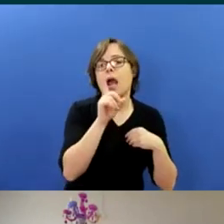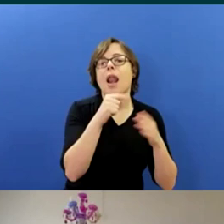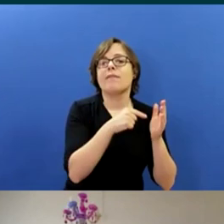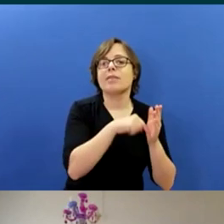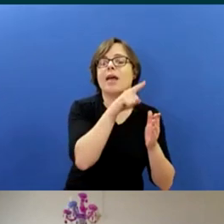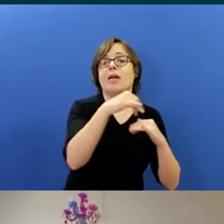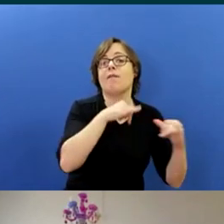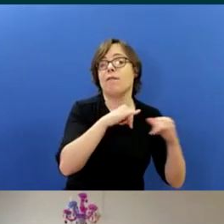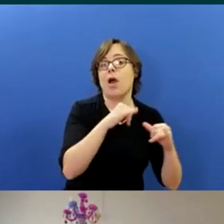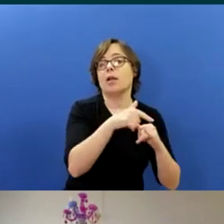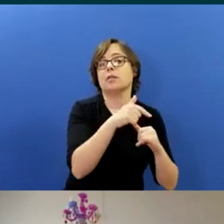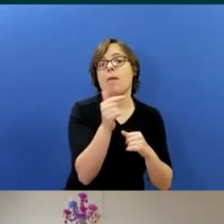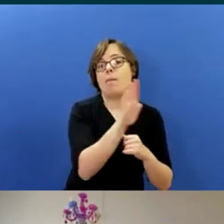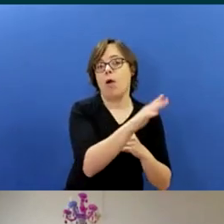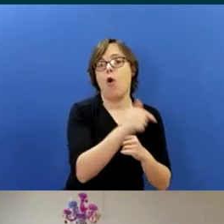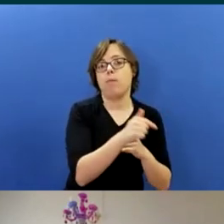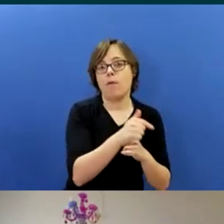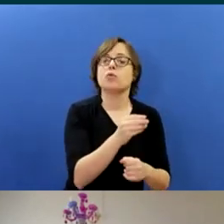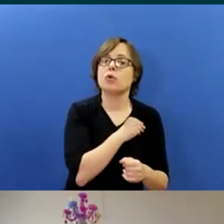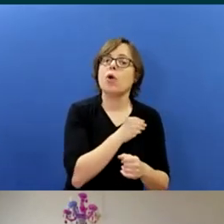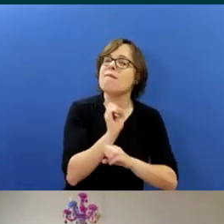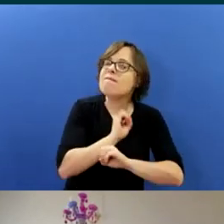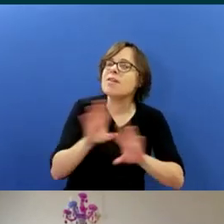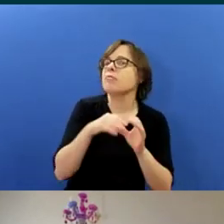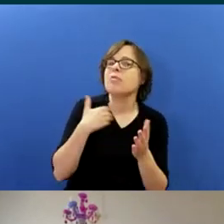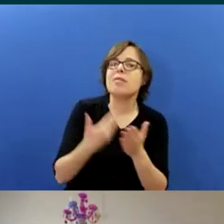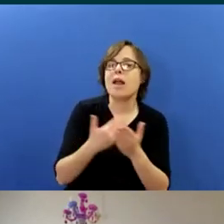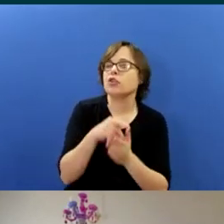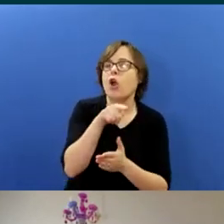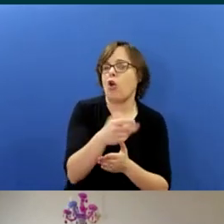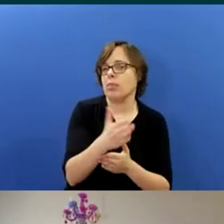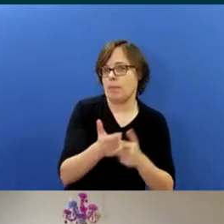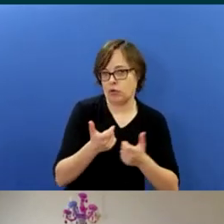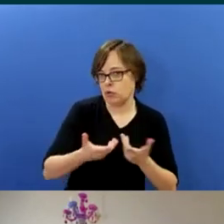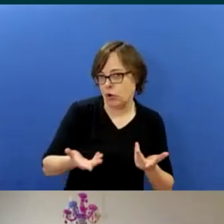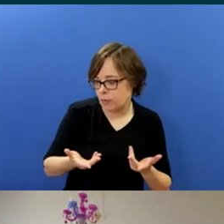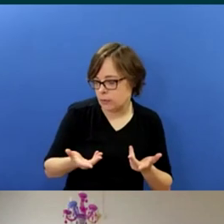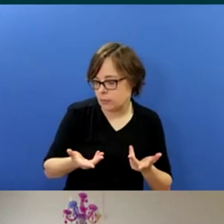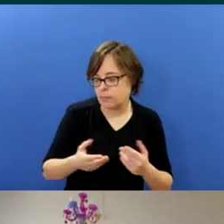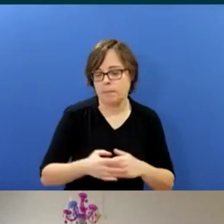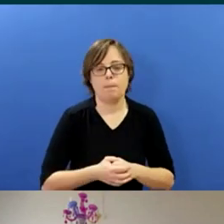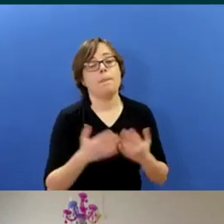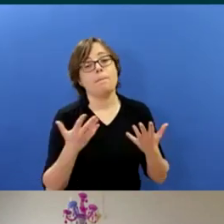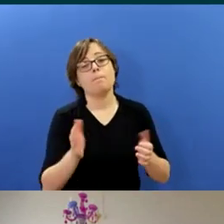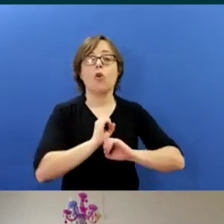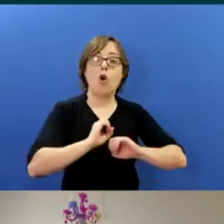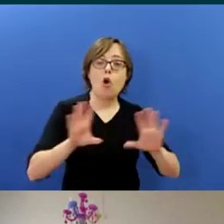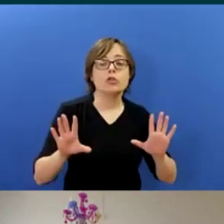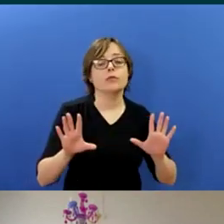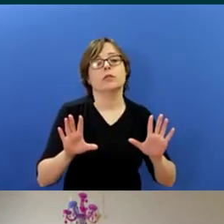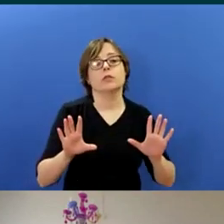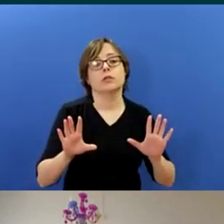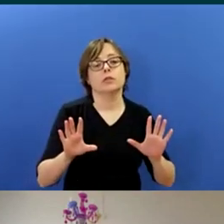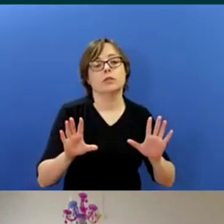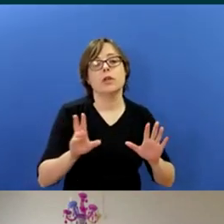Of course, it takes time for the authorities to answer to all the recommendations. So usually